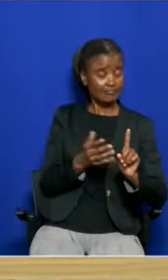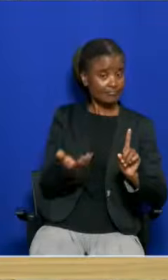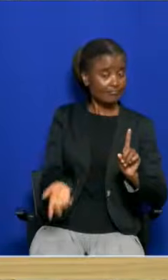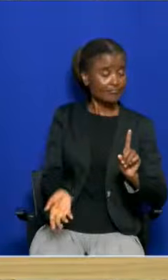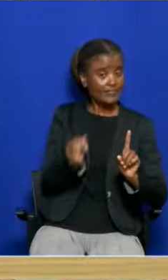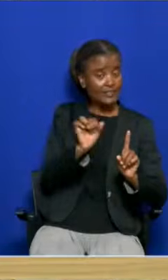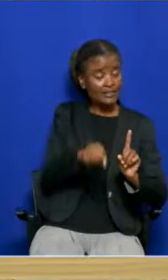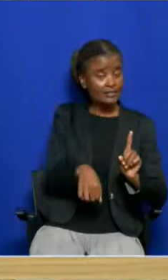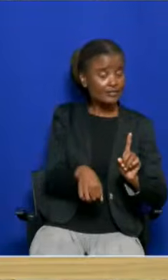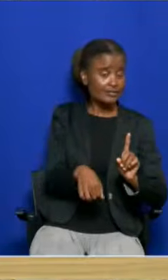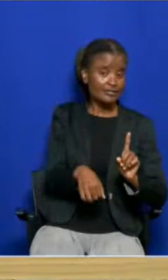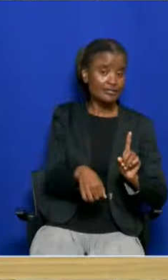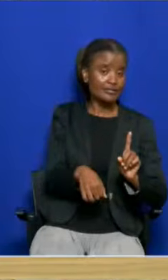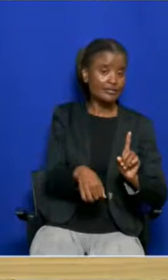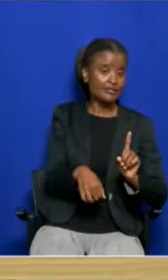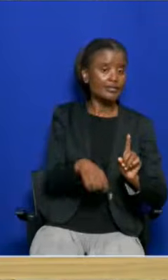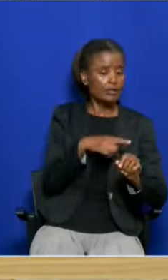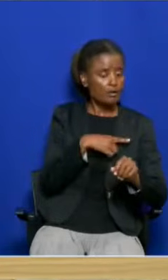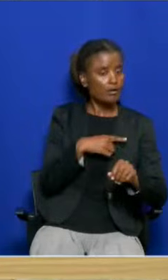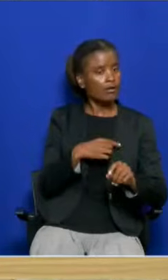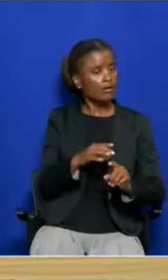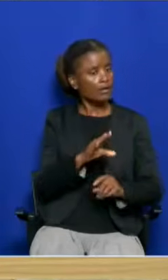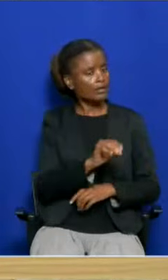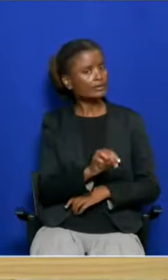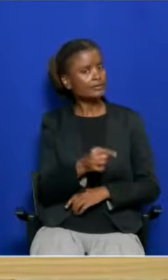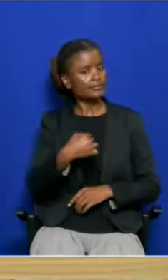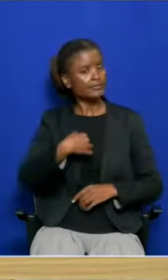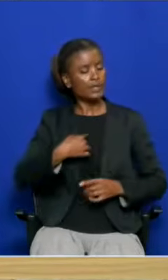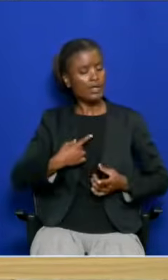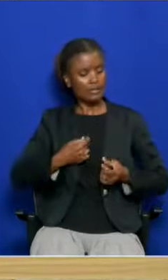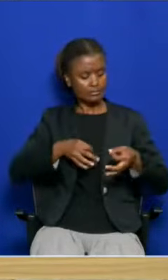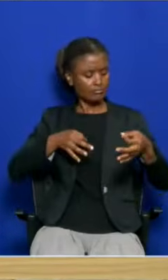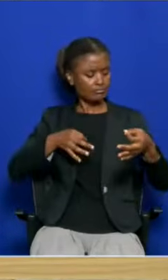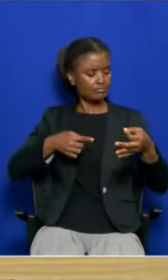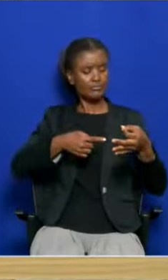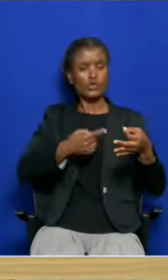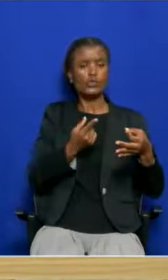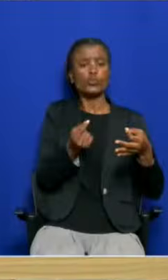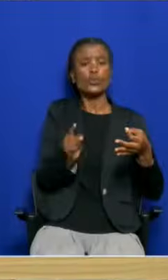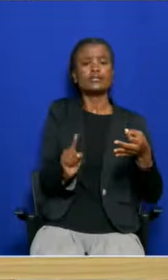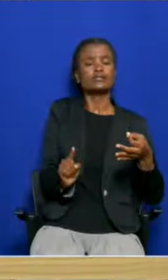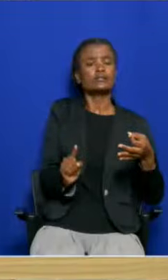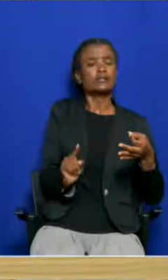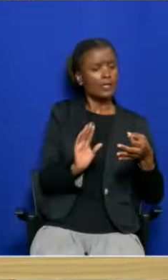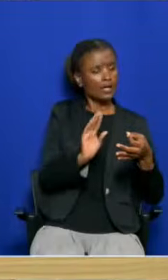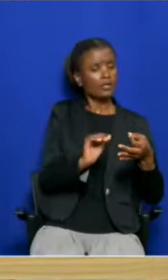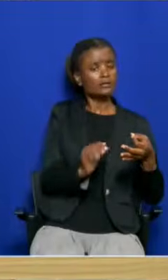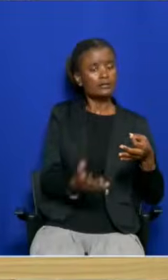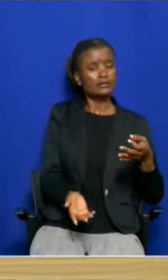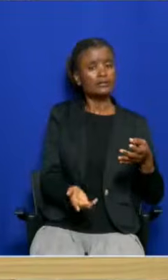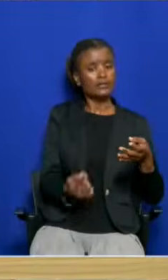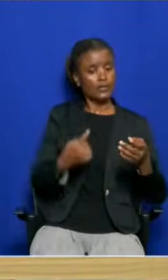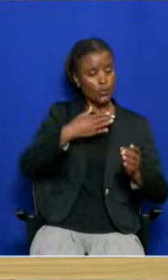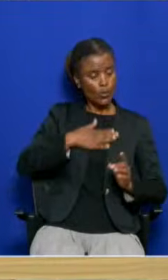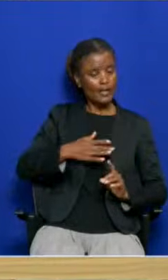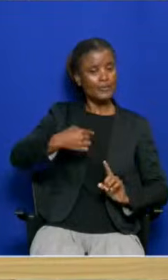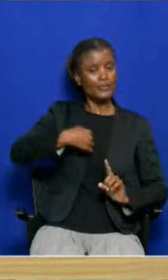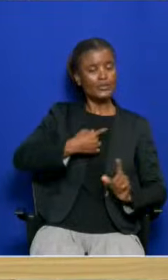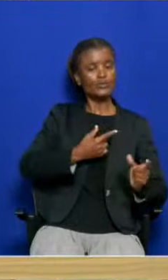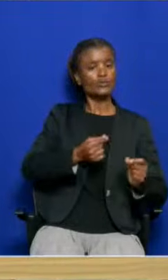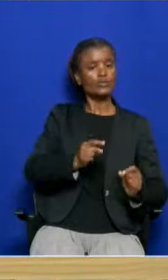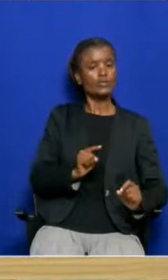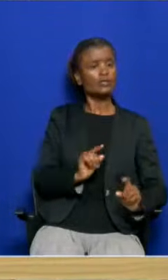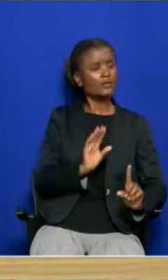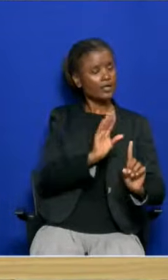you ask, what am I supposed to do about this? What do you want me to do? And then you say, I can